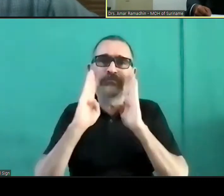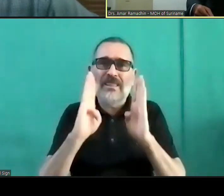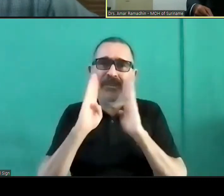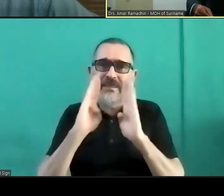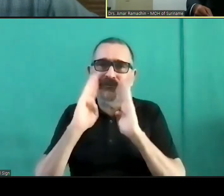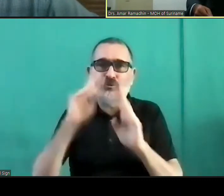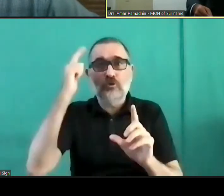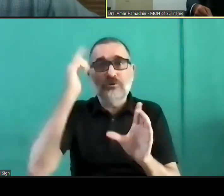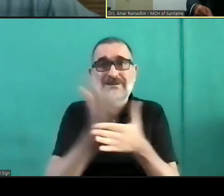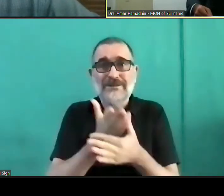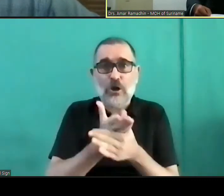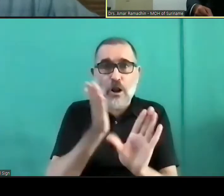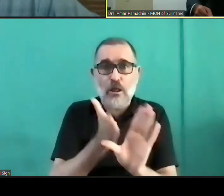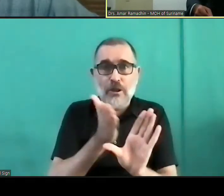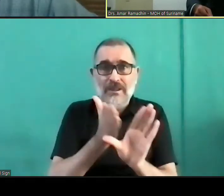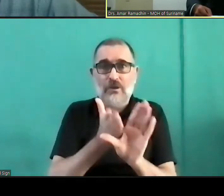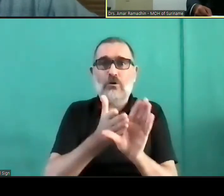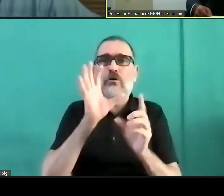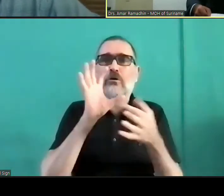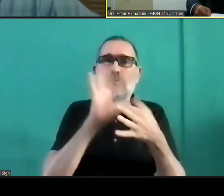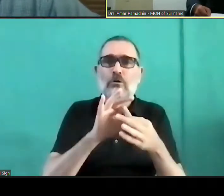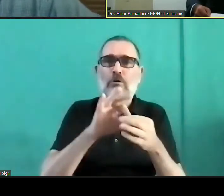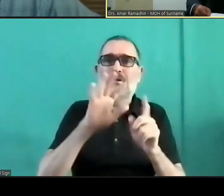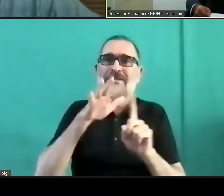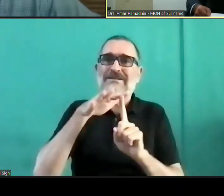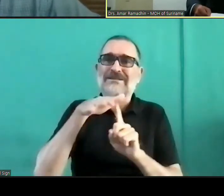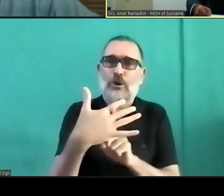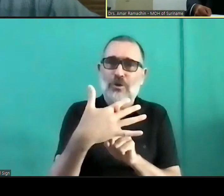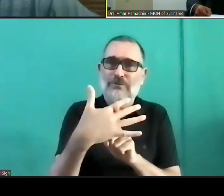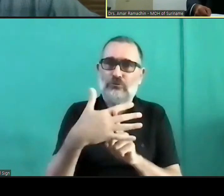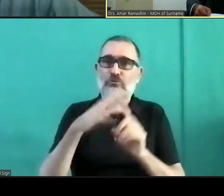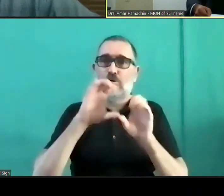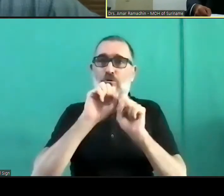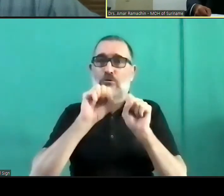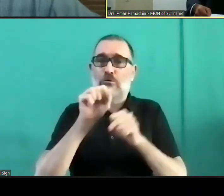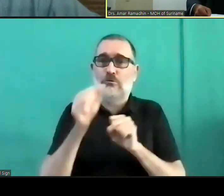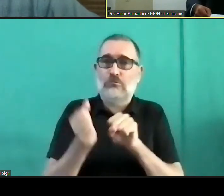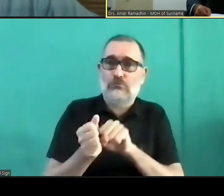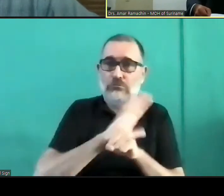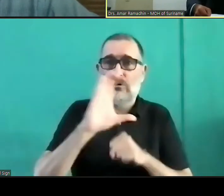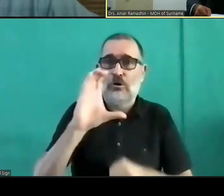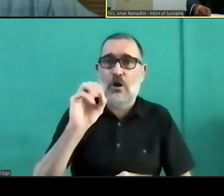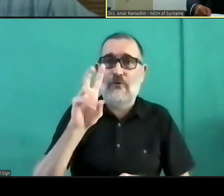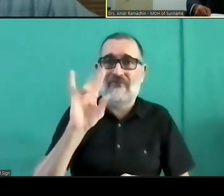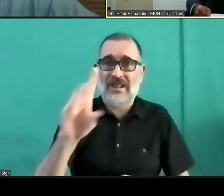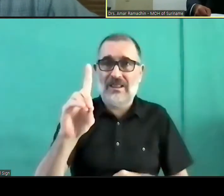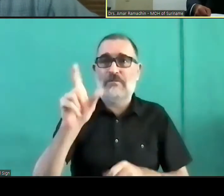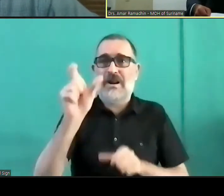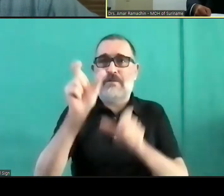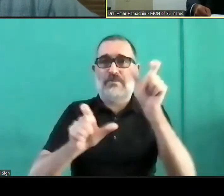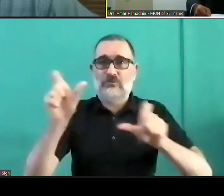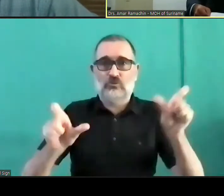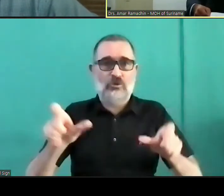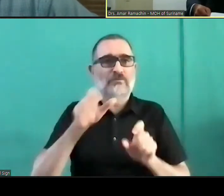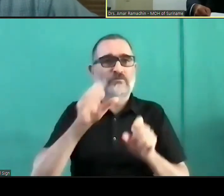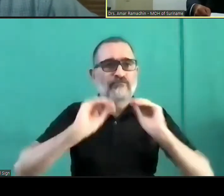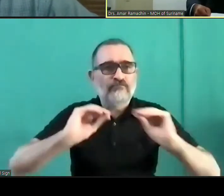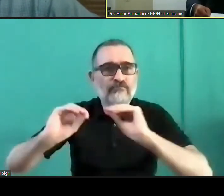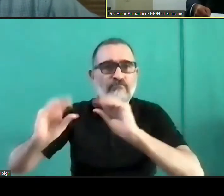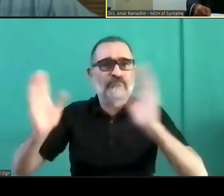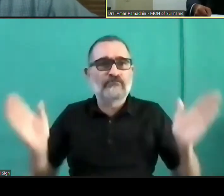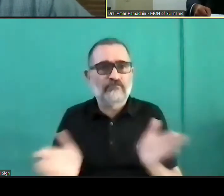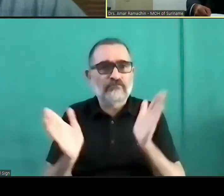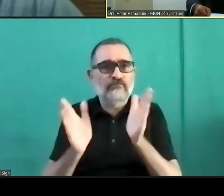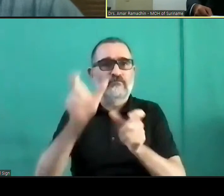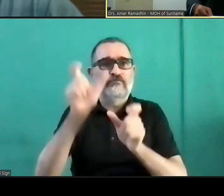system. Also, several plans are being evaluated and new ones are being developed, such as the NCD